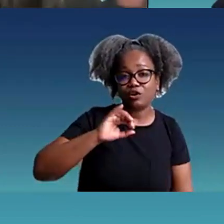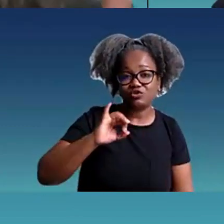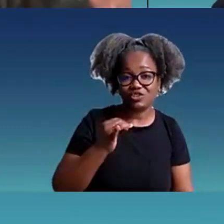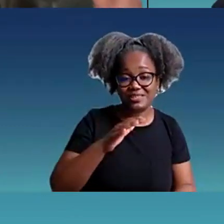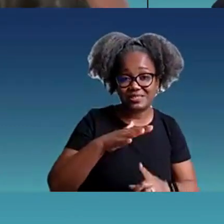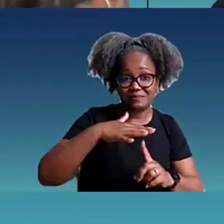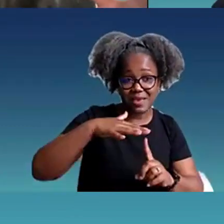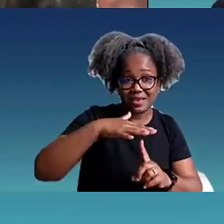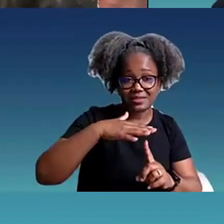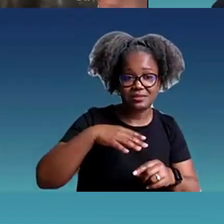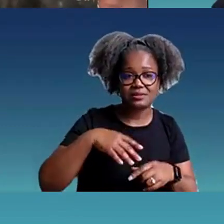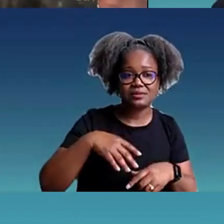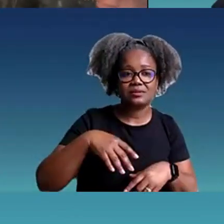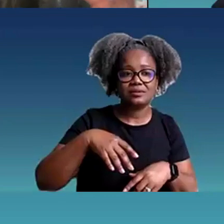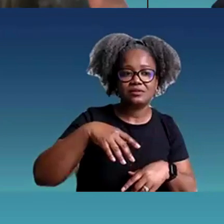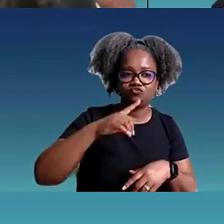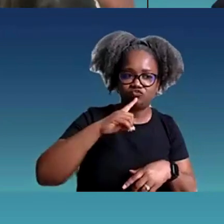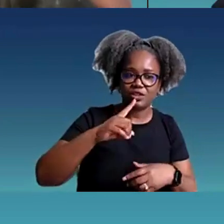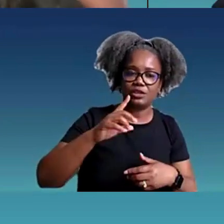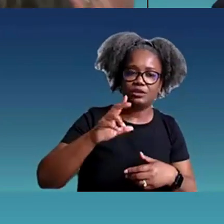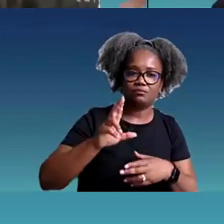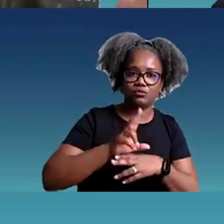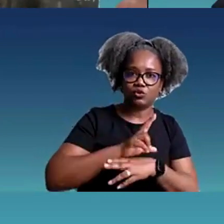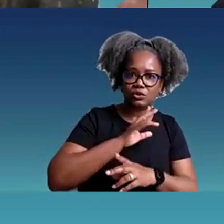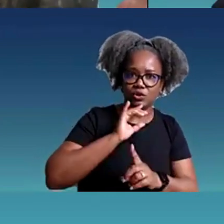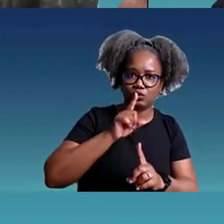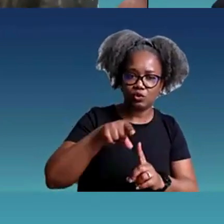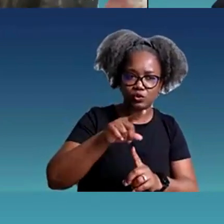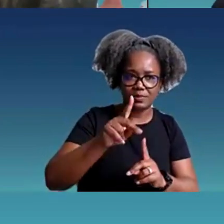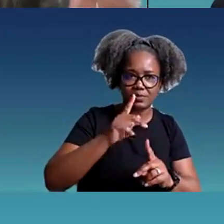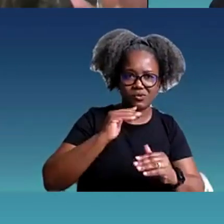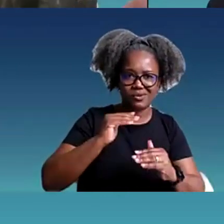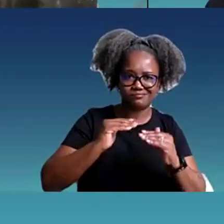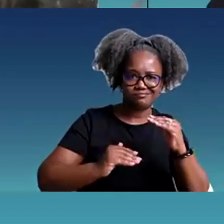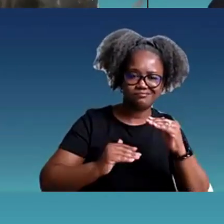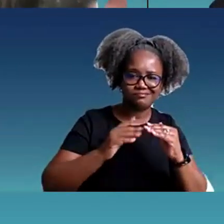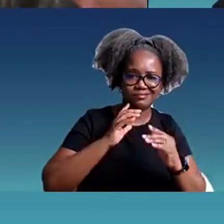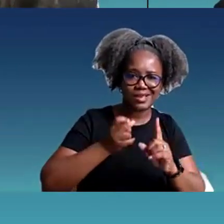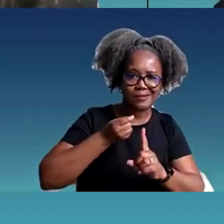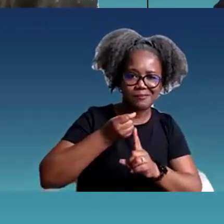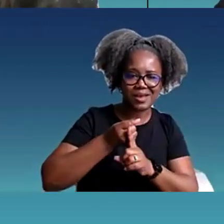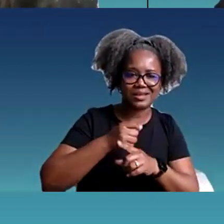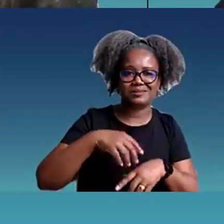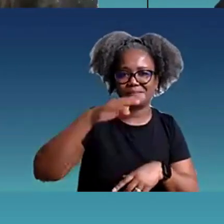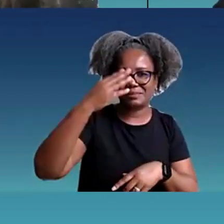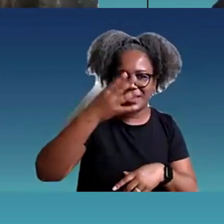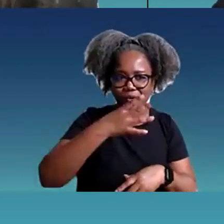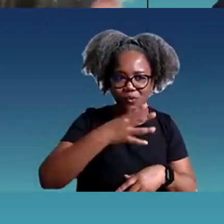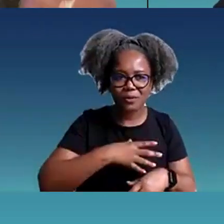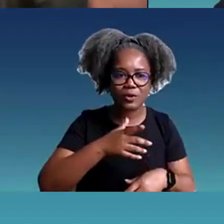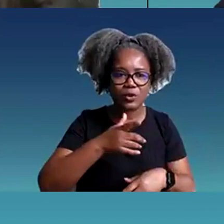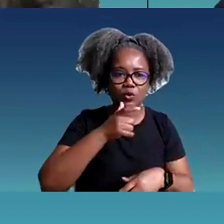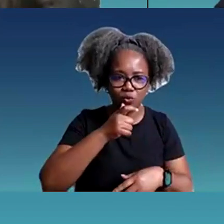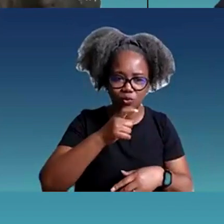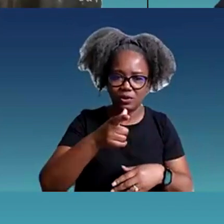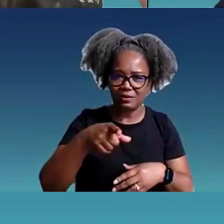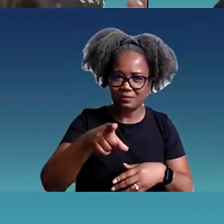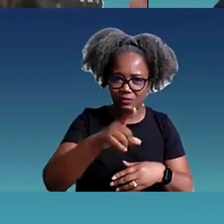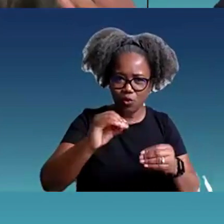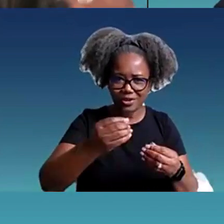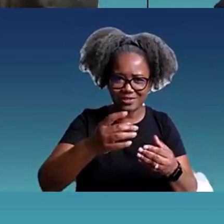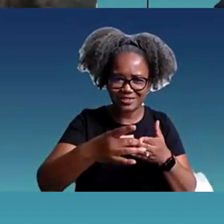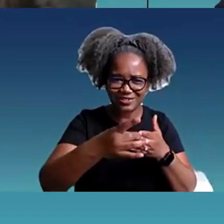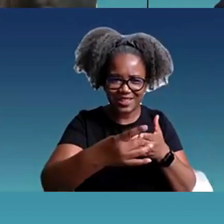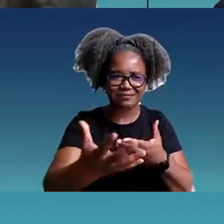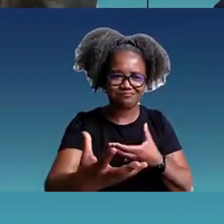that have harnessed community power. They've created their recommendations, their developments. They know what needs to be done. They're